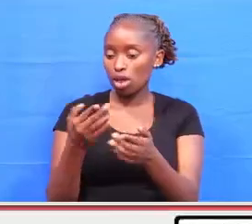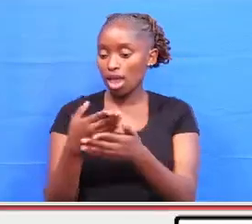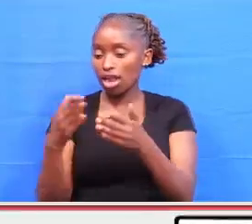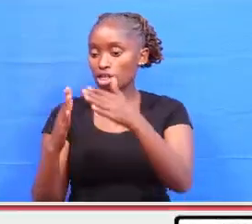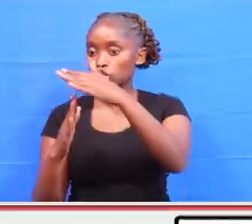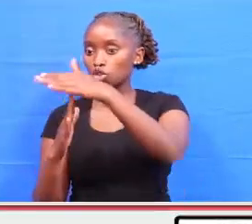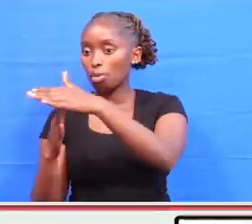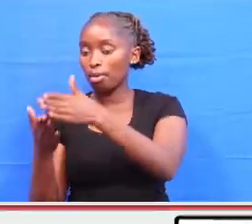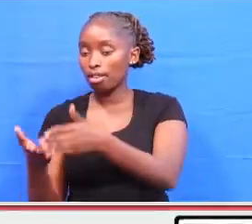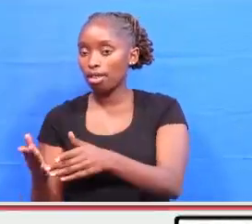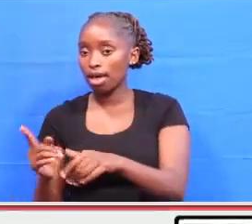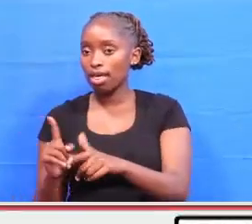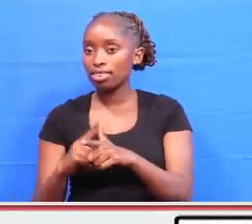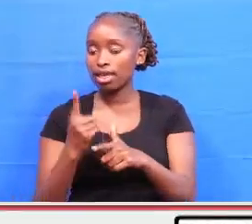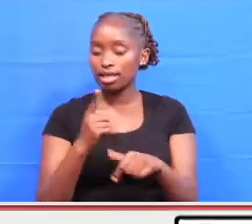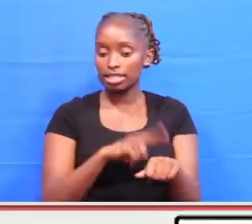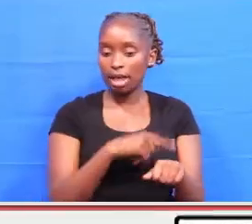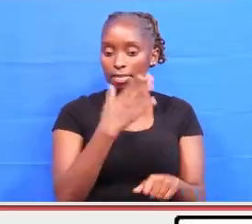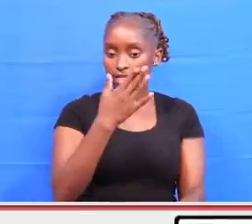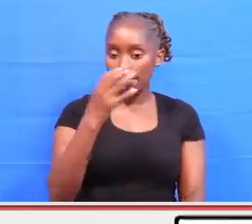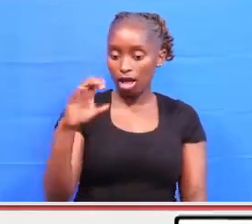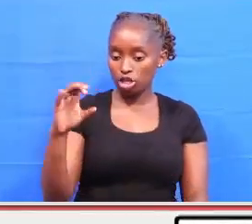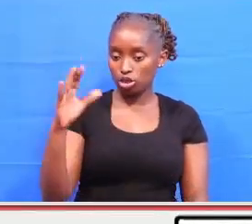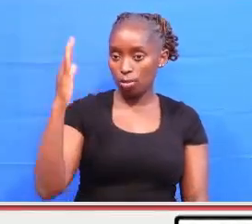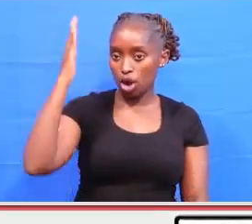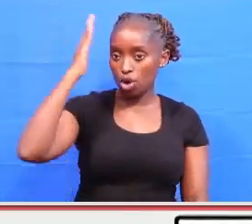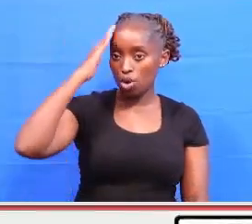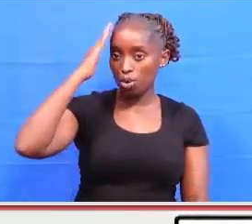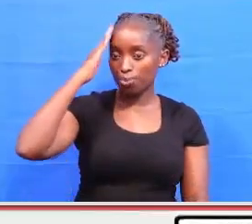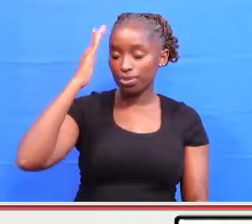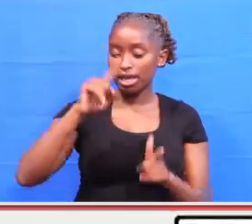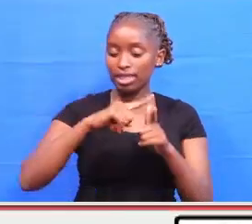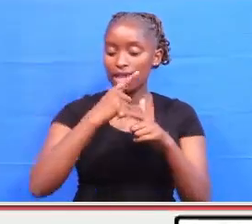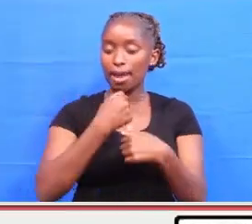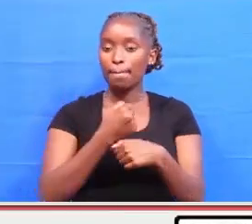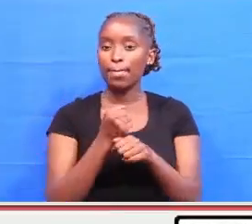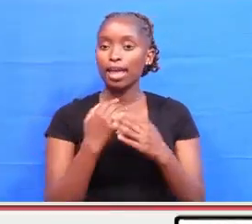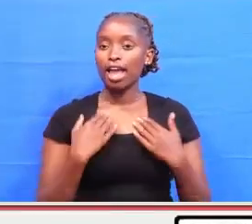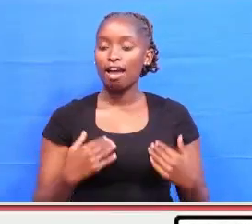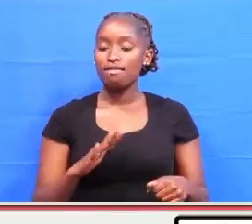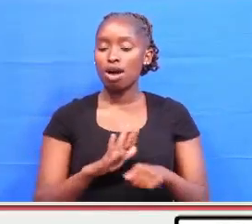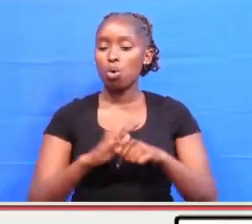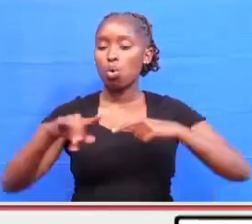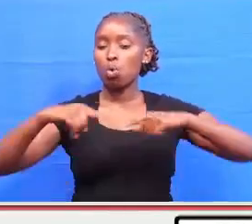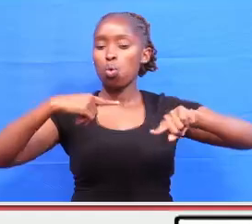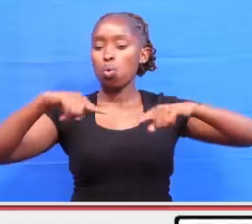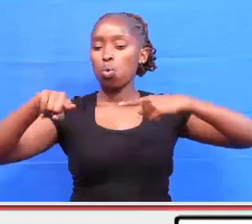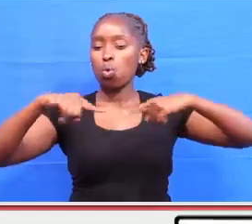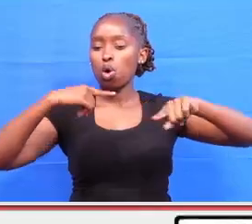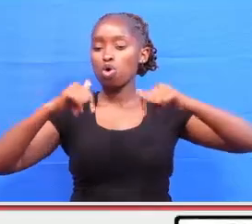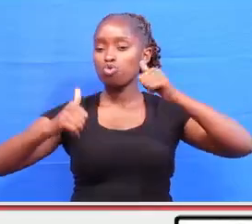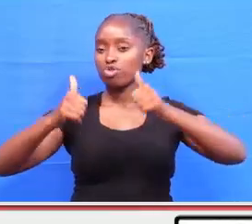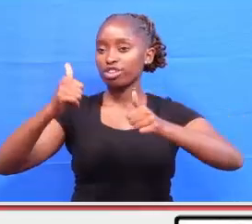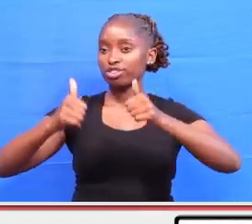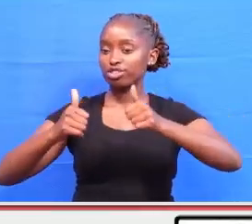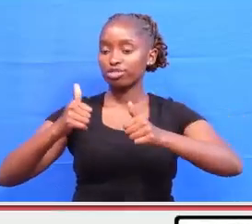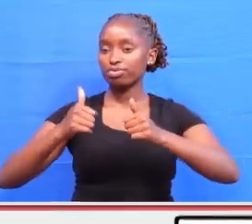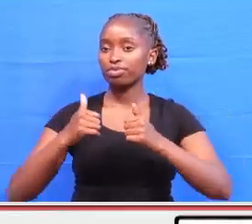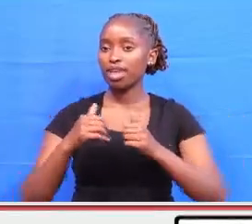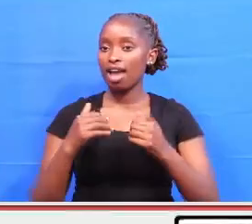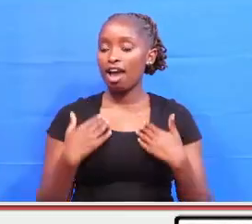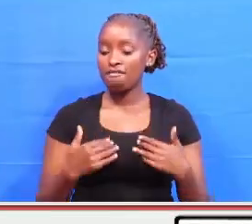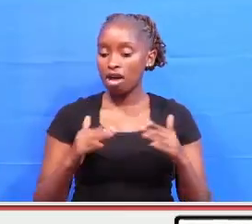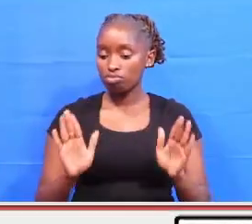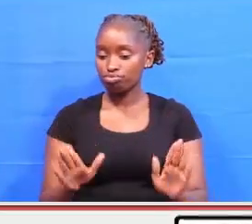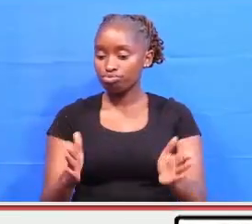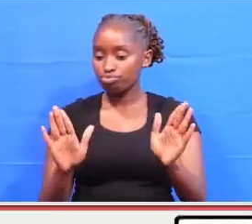Right. And when consumers know, mm-hmm, then you create a market competition, mm-hmm, that encourages